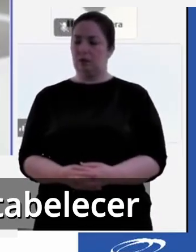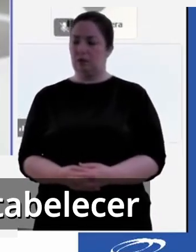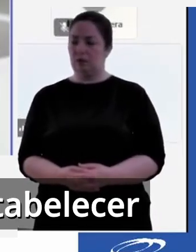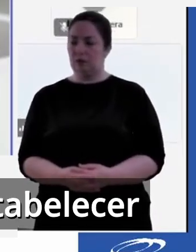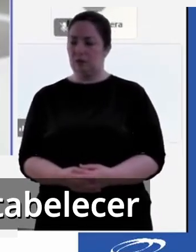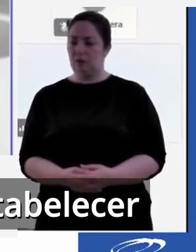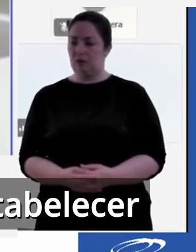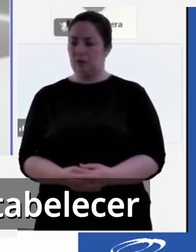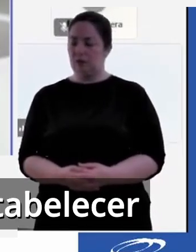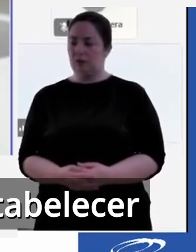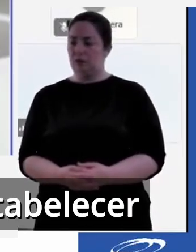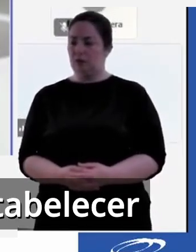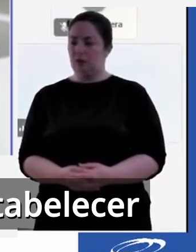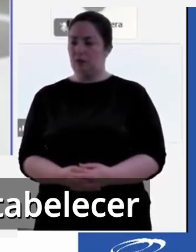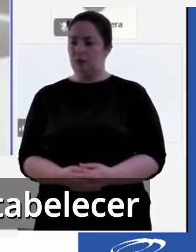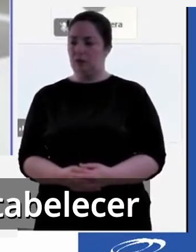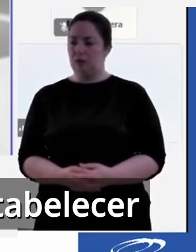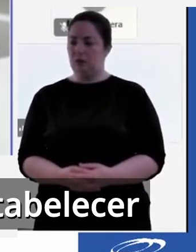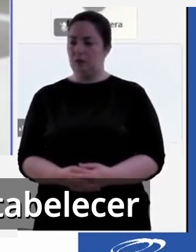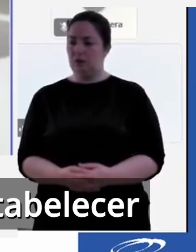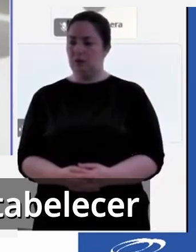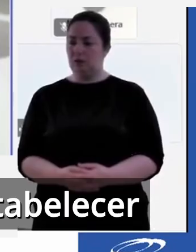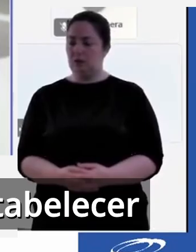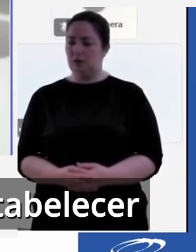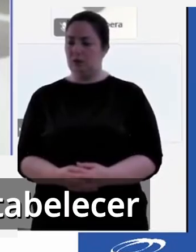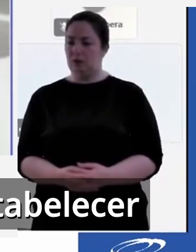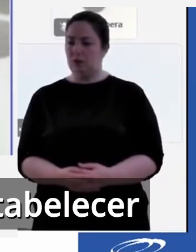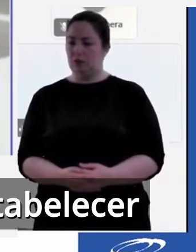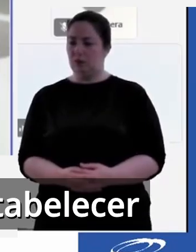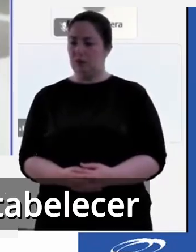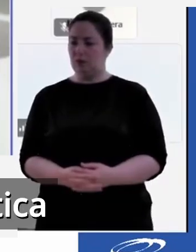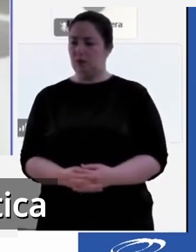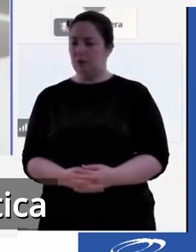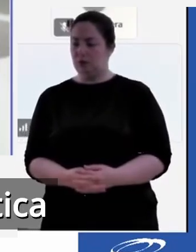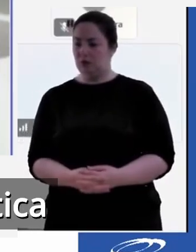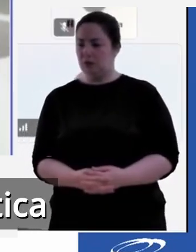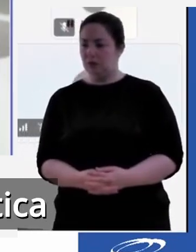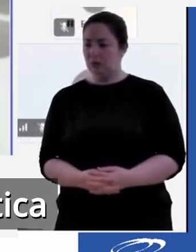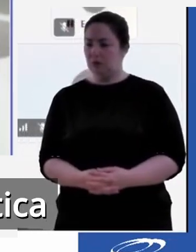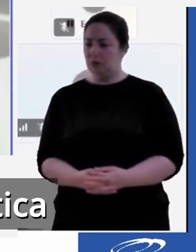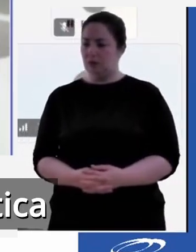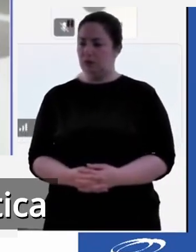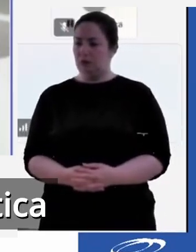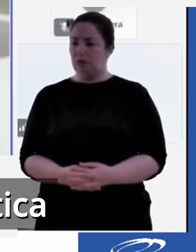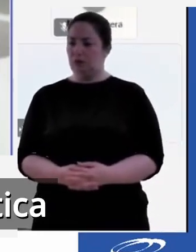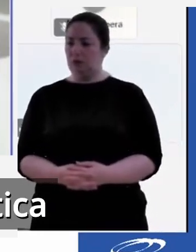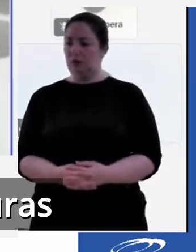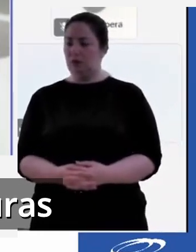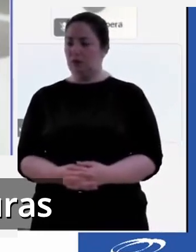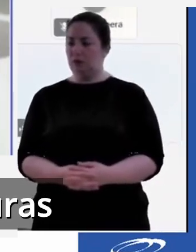sensitivity. So we looked back on how many tissues you need to establish a diagnosis of periprosthetic